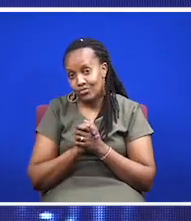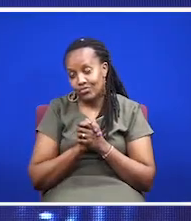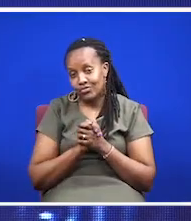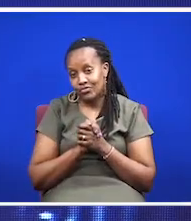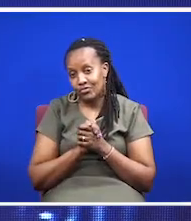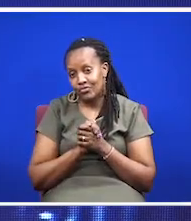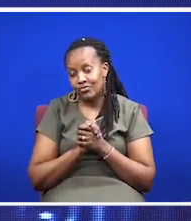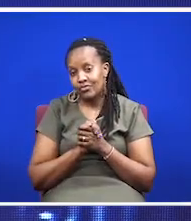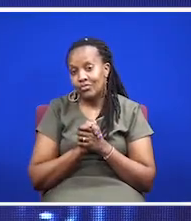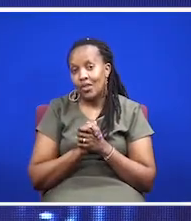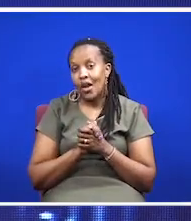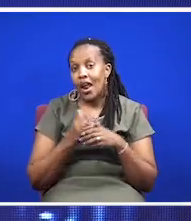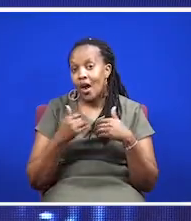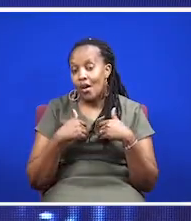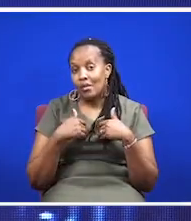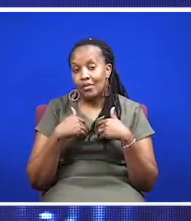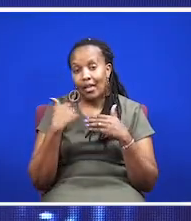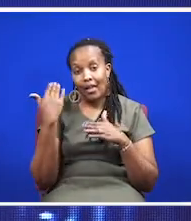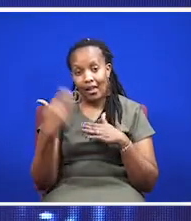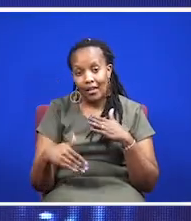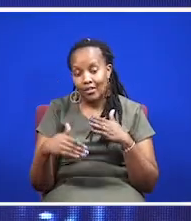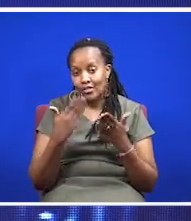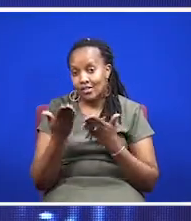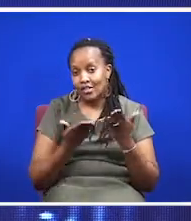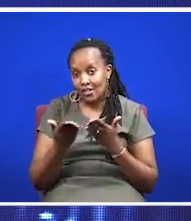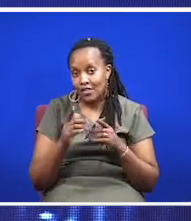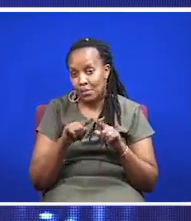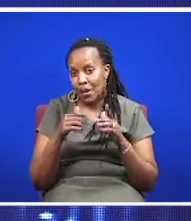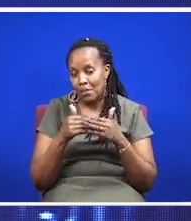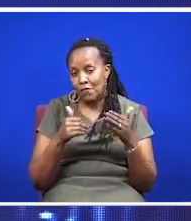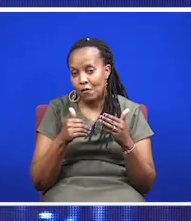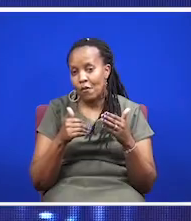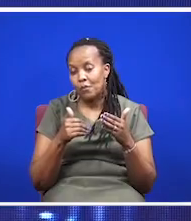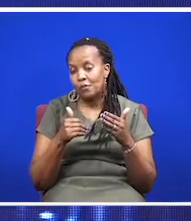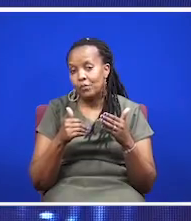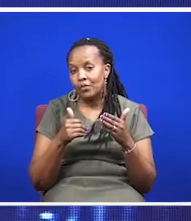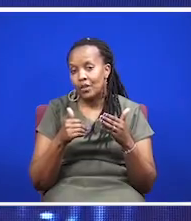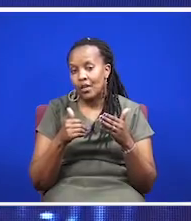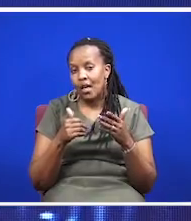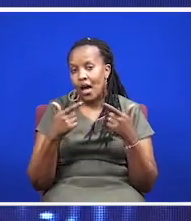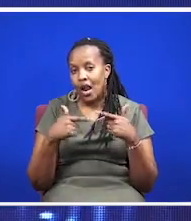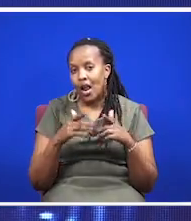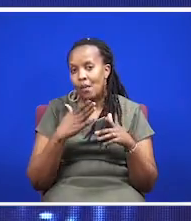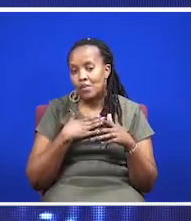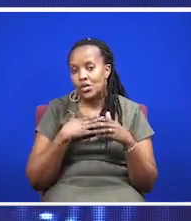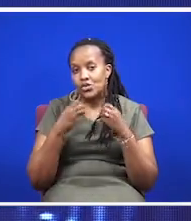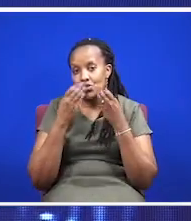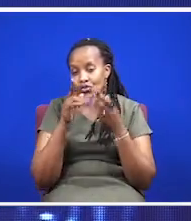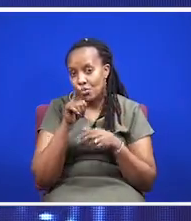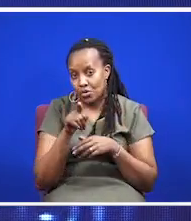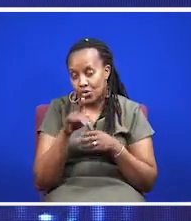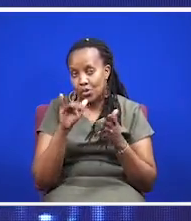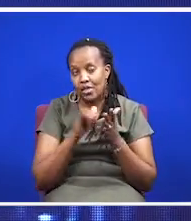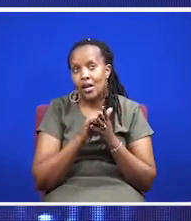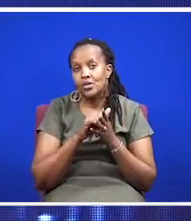know. Believe it or not, we have come to the end of our service. But before we share the benediction, allow me to bring just a few notices to you, reminding you